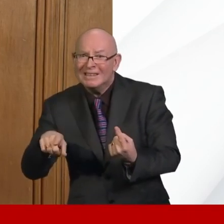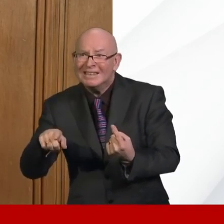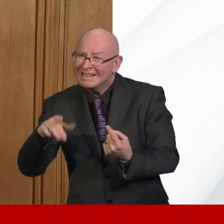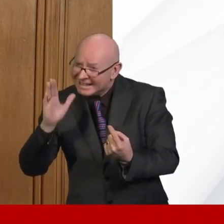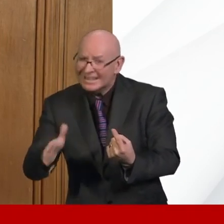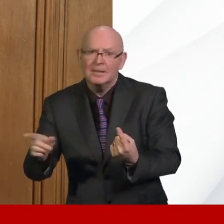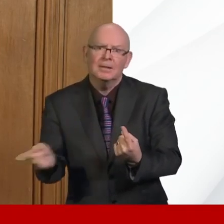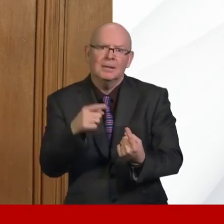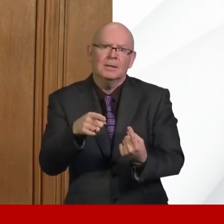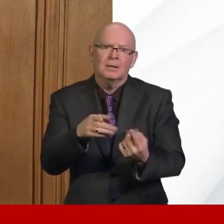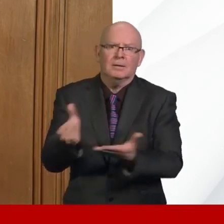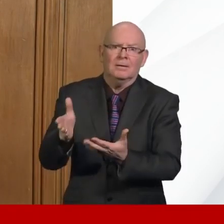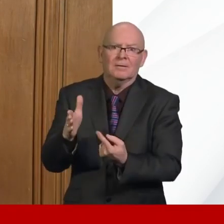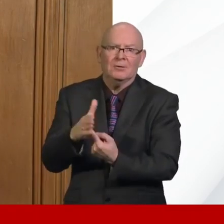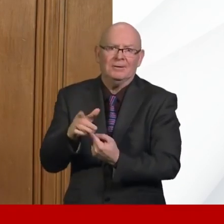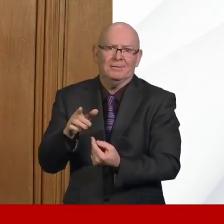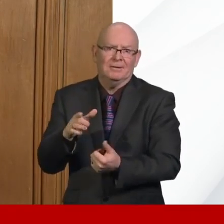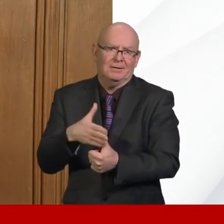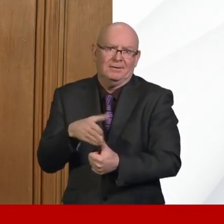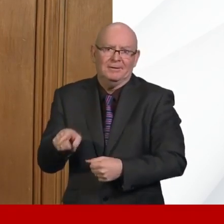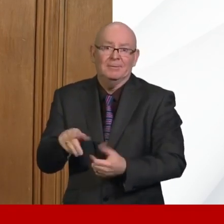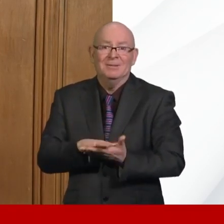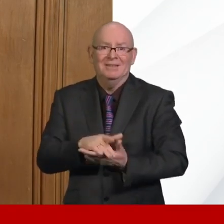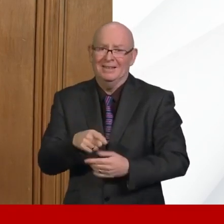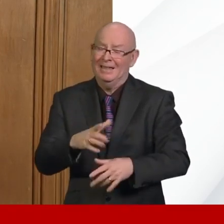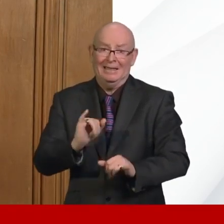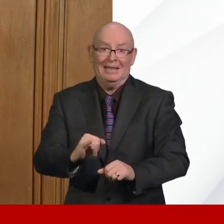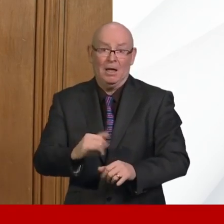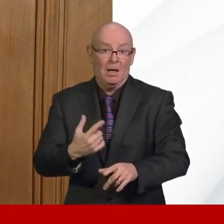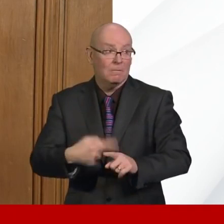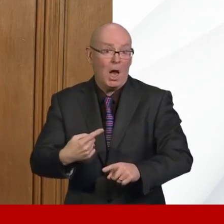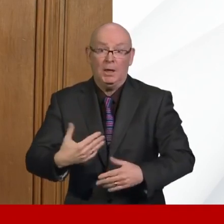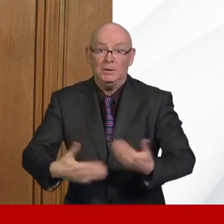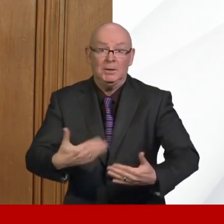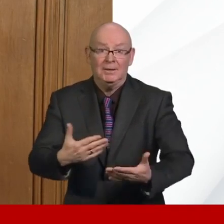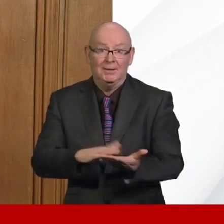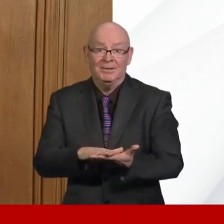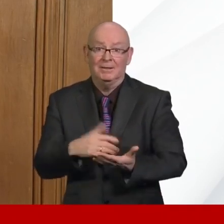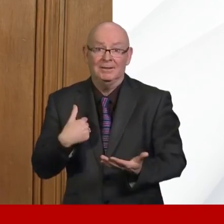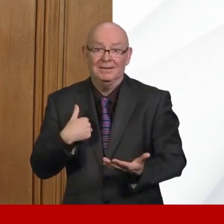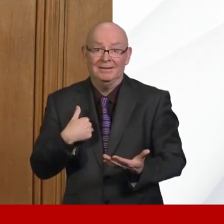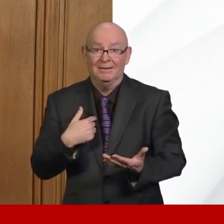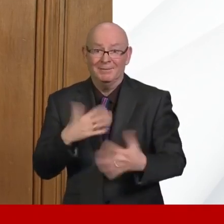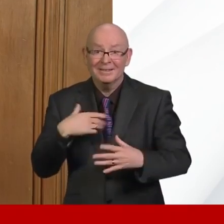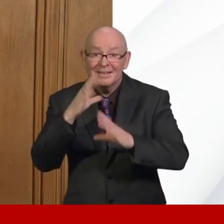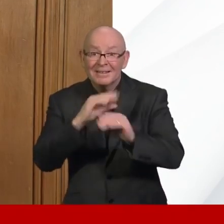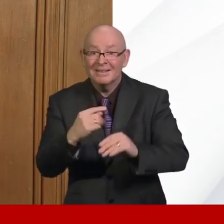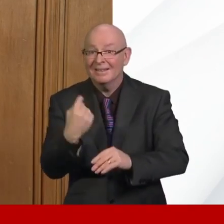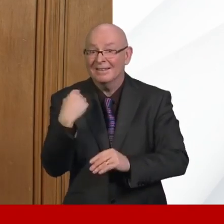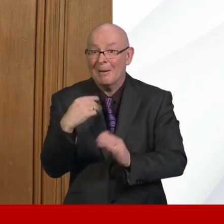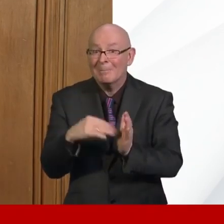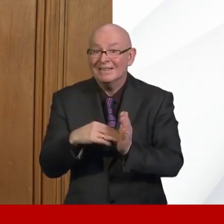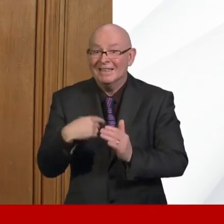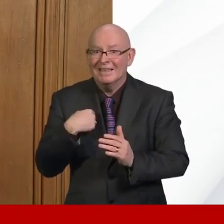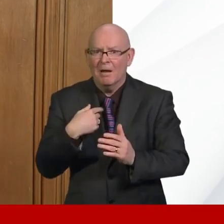taken. But we now think we're at a stage where this extra bit is an important measure to make sure we stay under